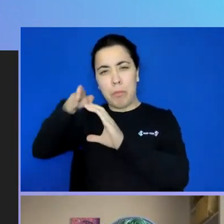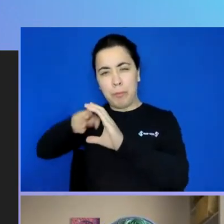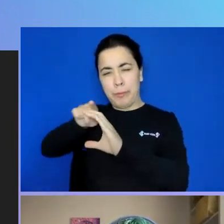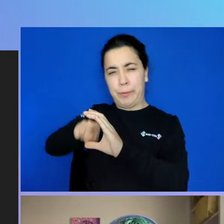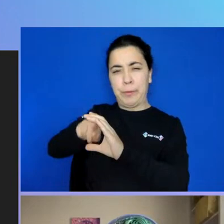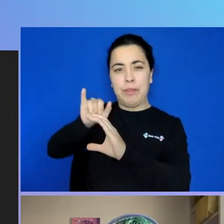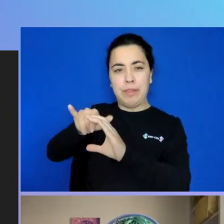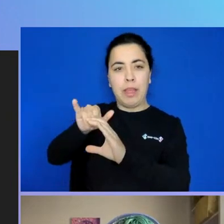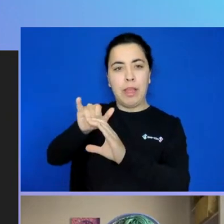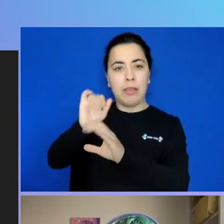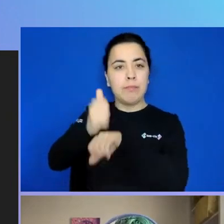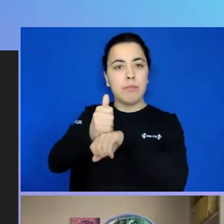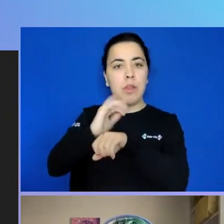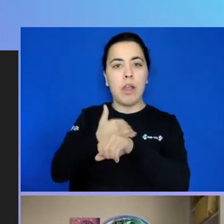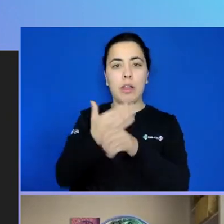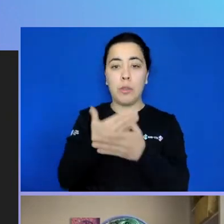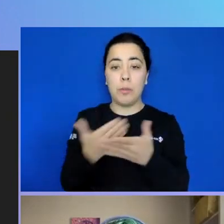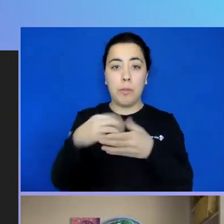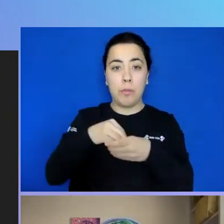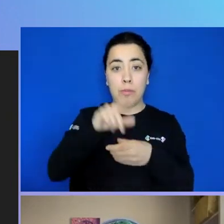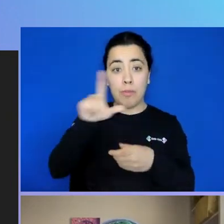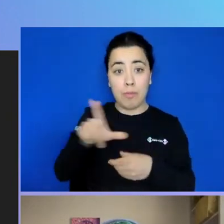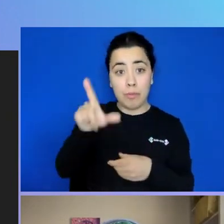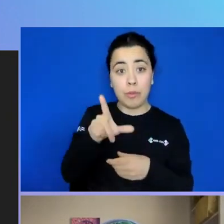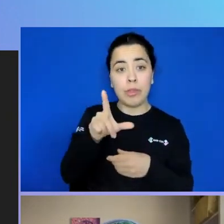be accessible by default.